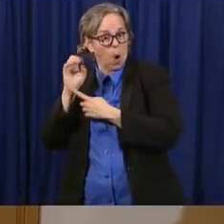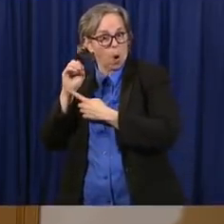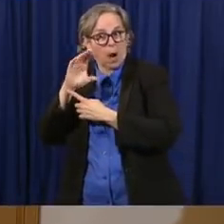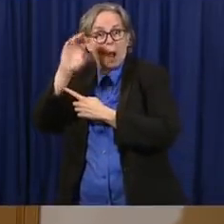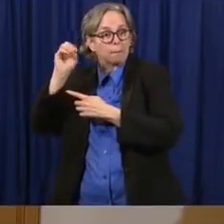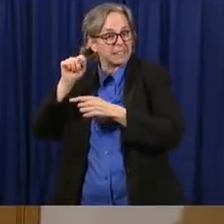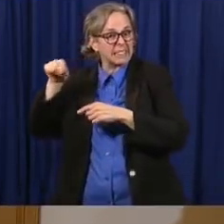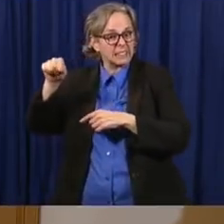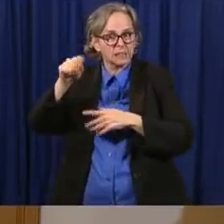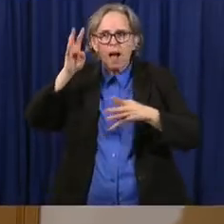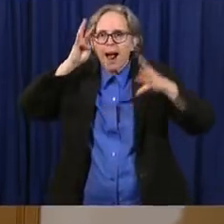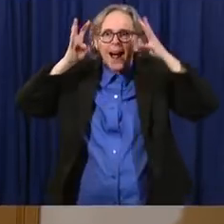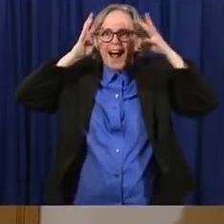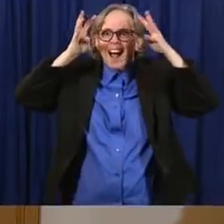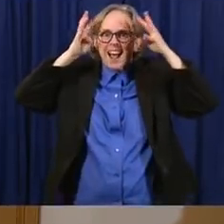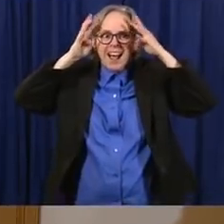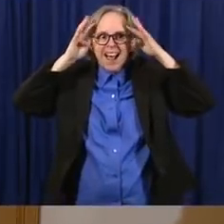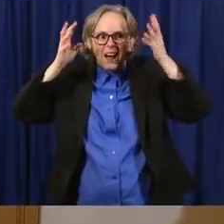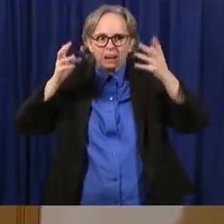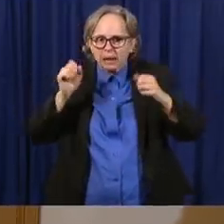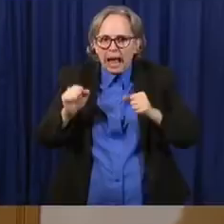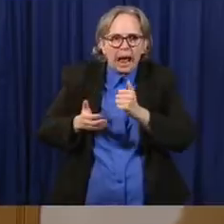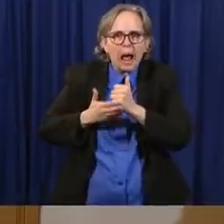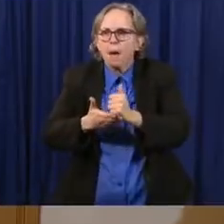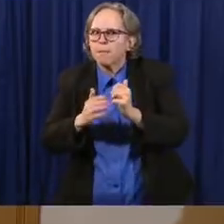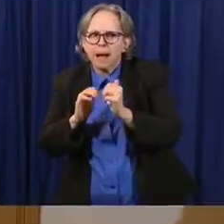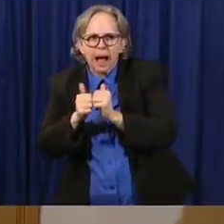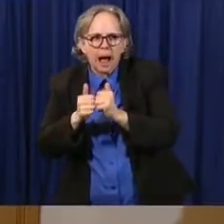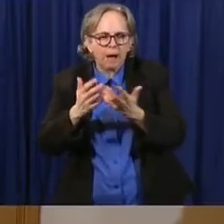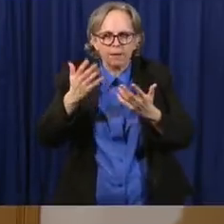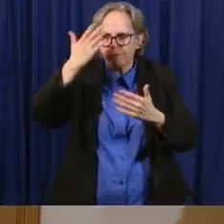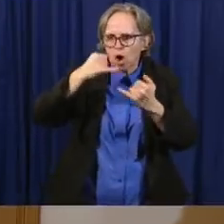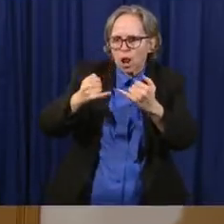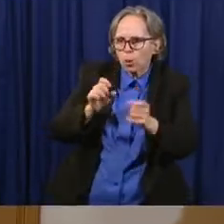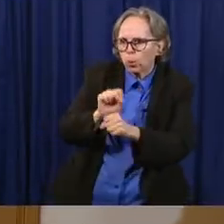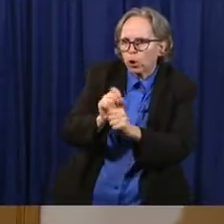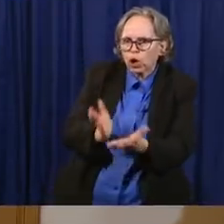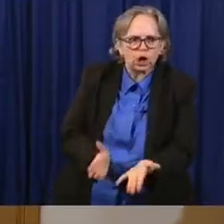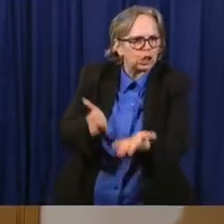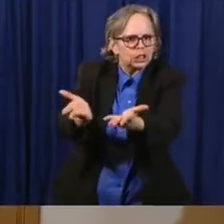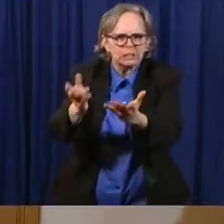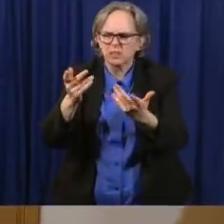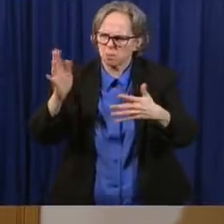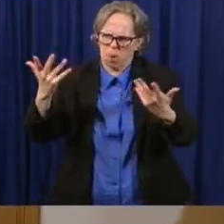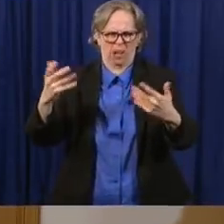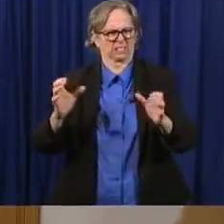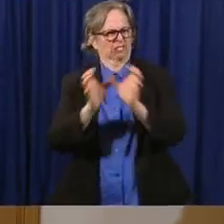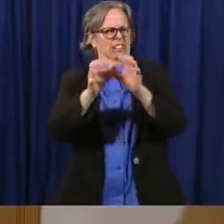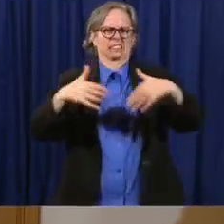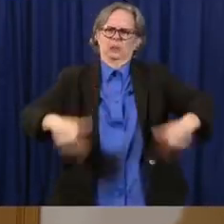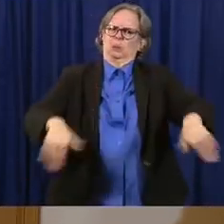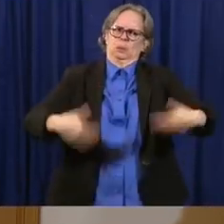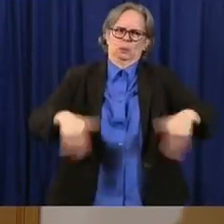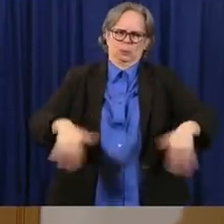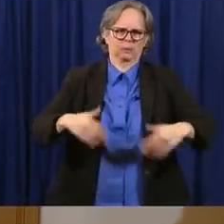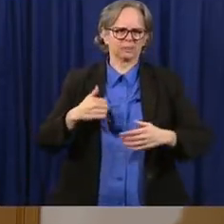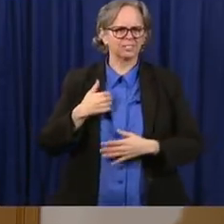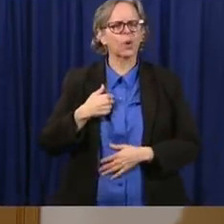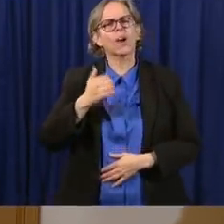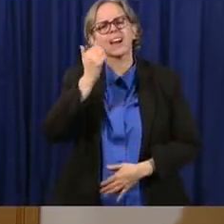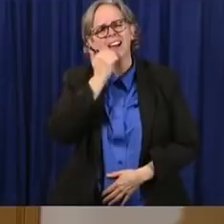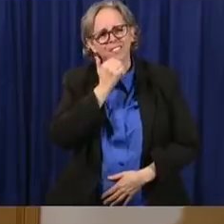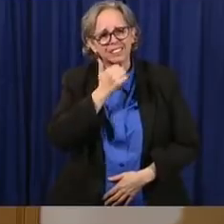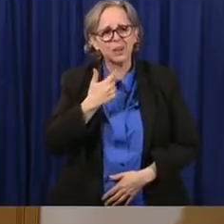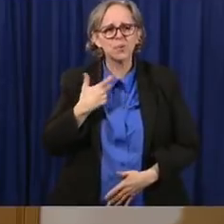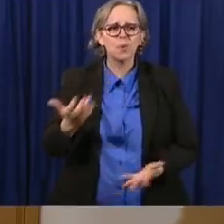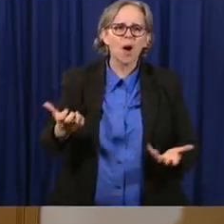to meet the needs of those working on the front lines of this crisis. And every day we're going to try to mention maybe one or two of these companies that